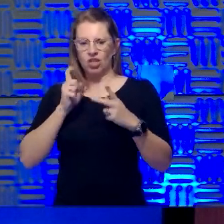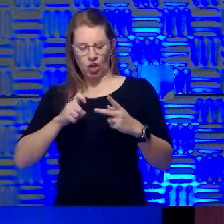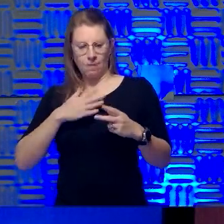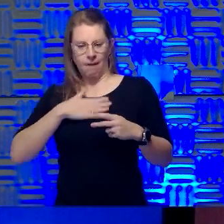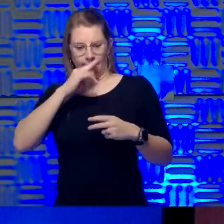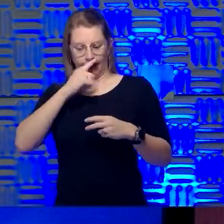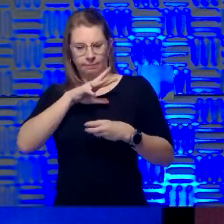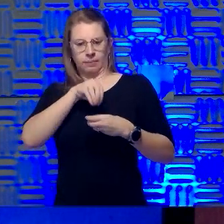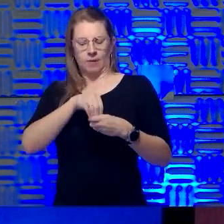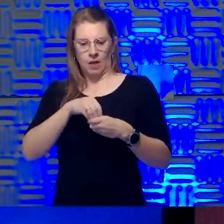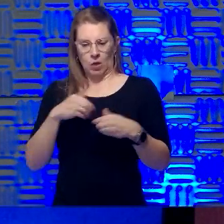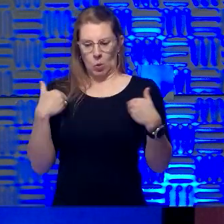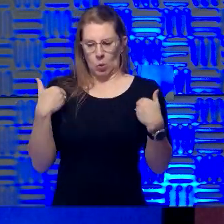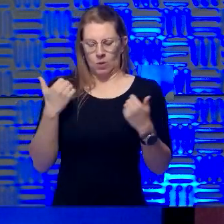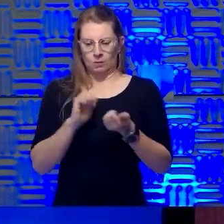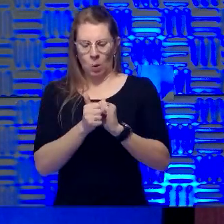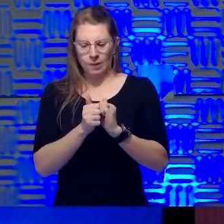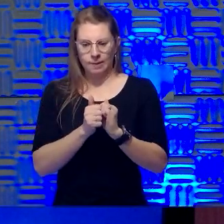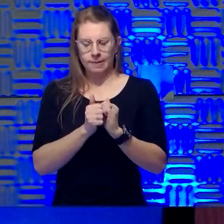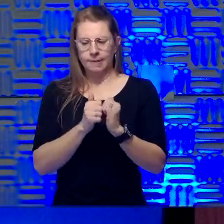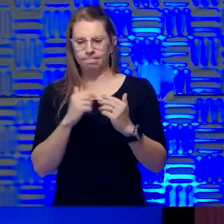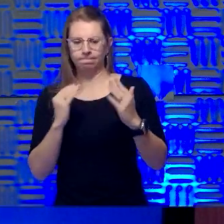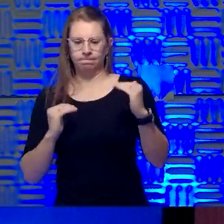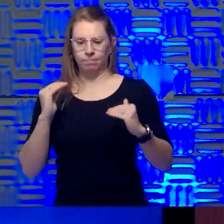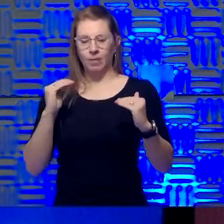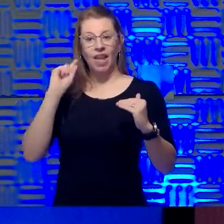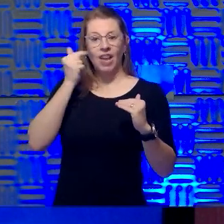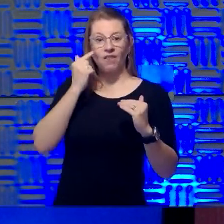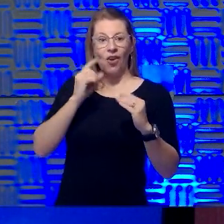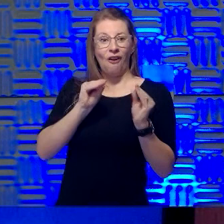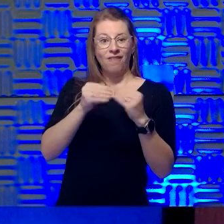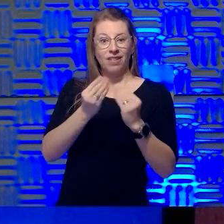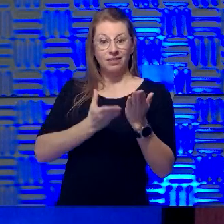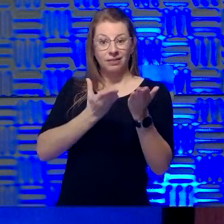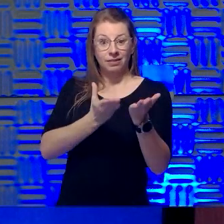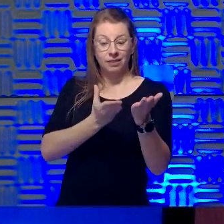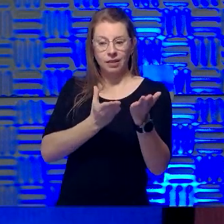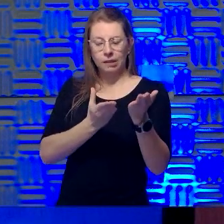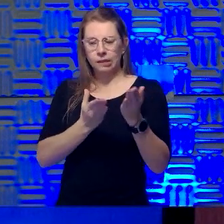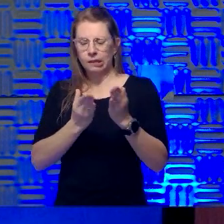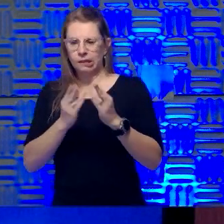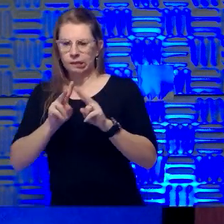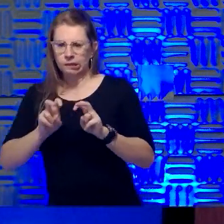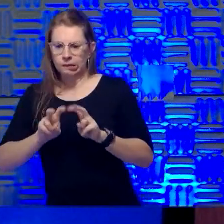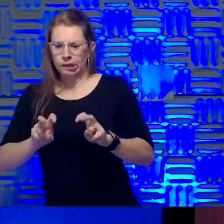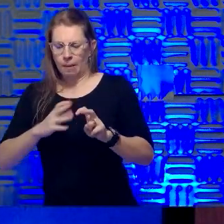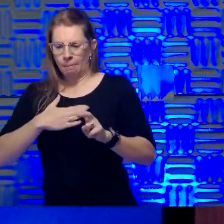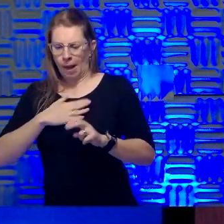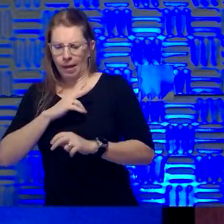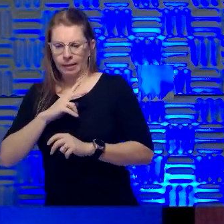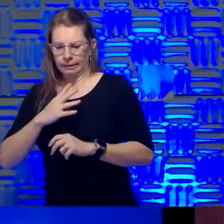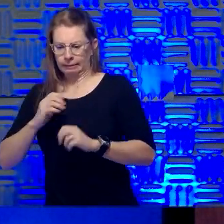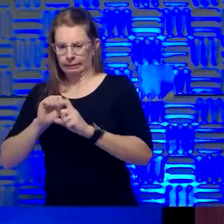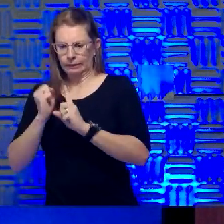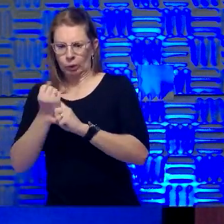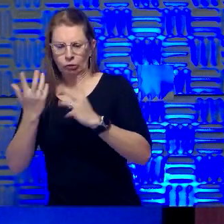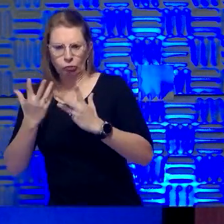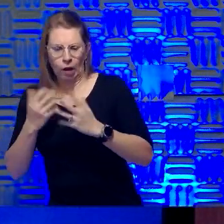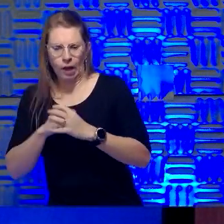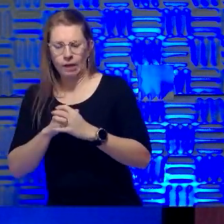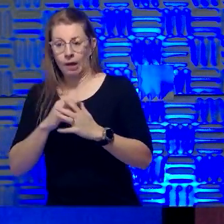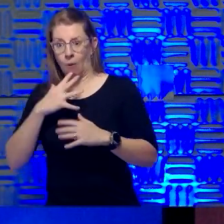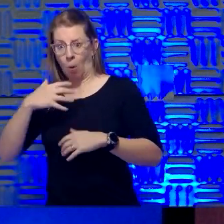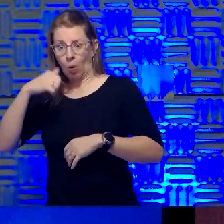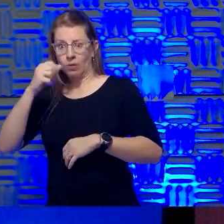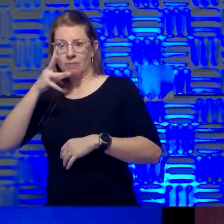sports, here's what the governor's office is saying. You have to take stock of your personal situation. Do you have an elderly